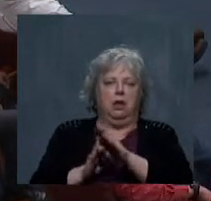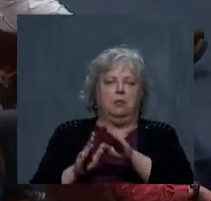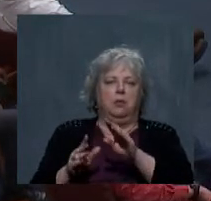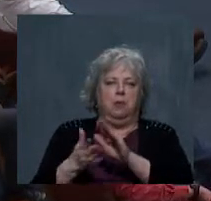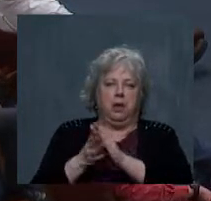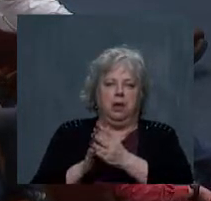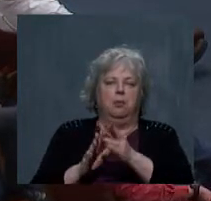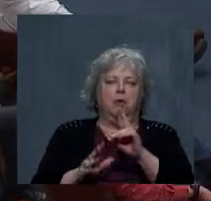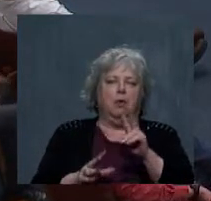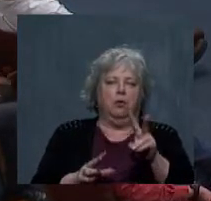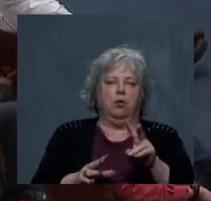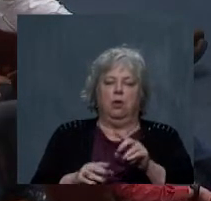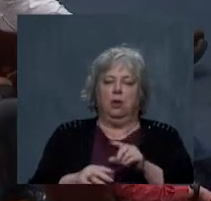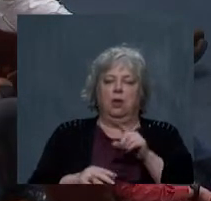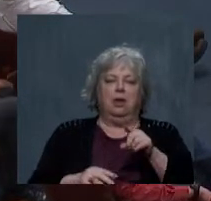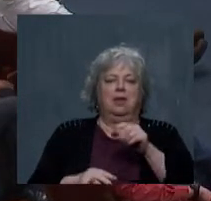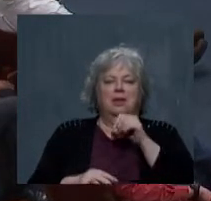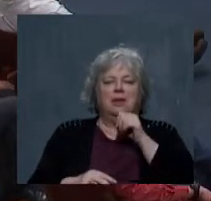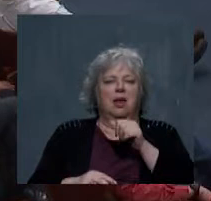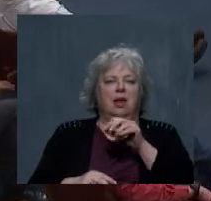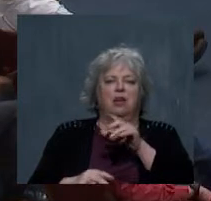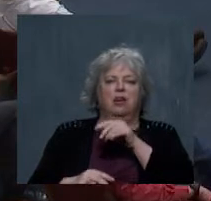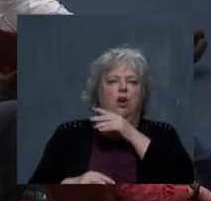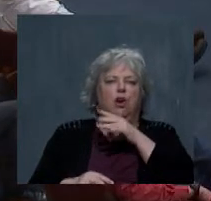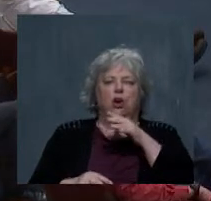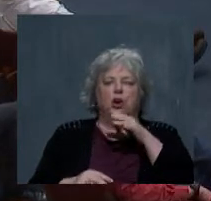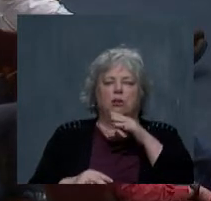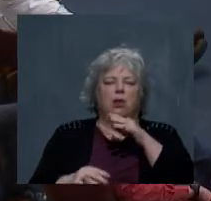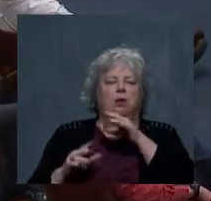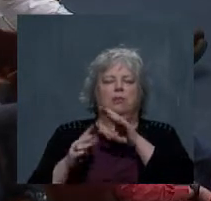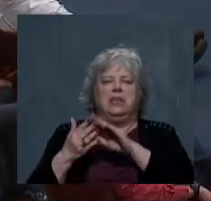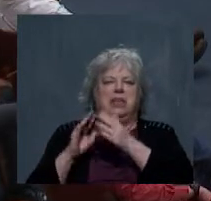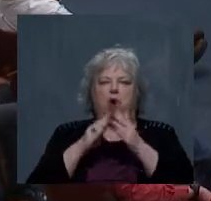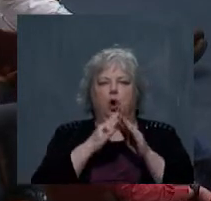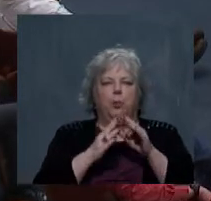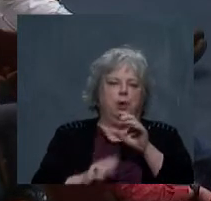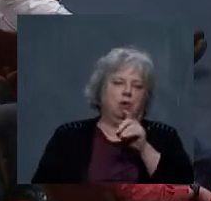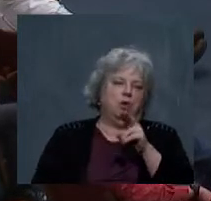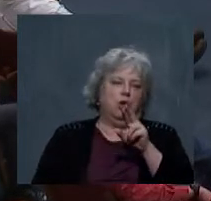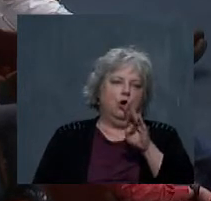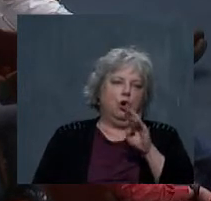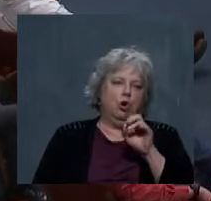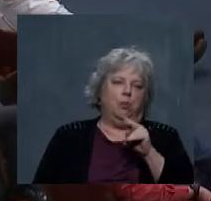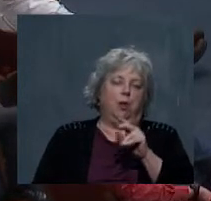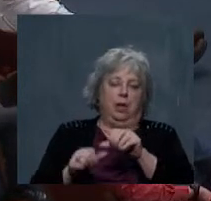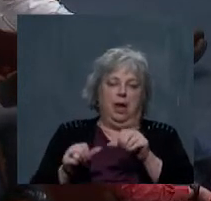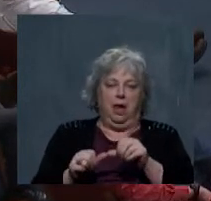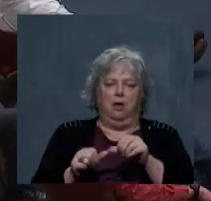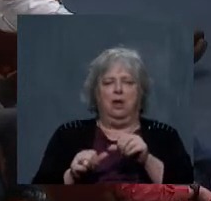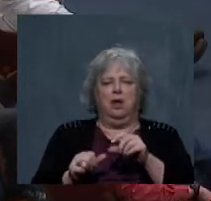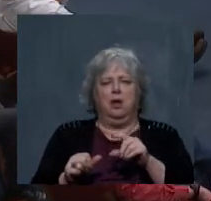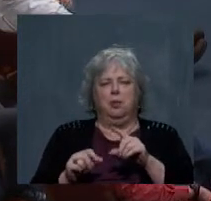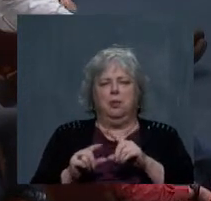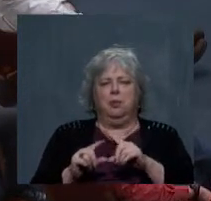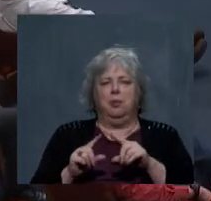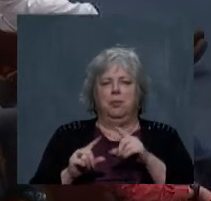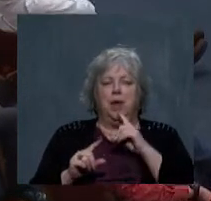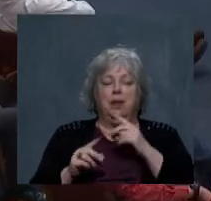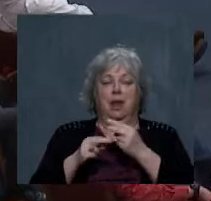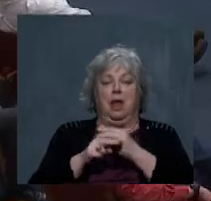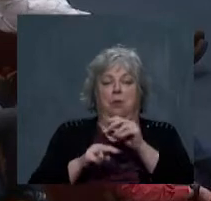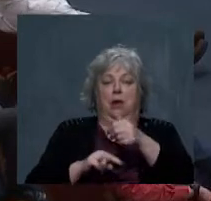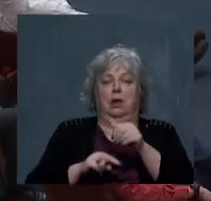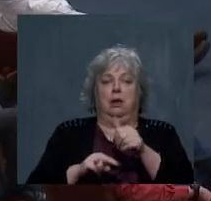this is not an urban area. This is not an urban area that should ever be. And I know I'm repeating this a little bit, but the Highway 10